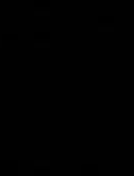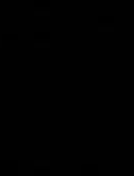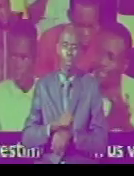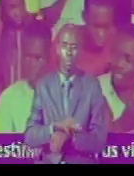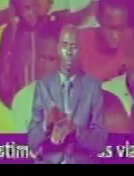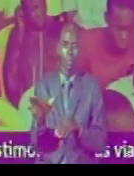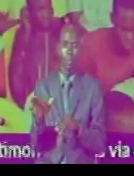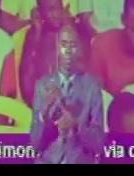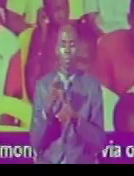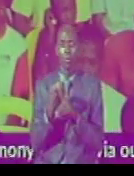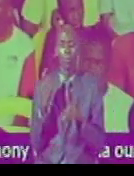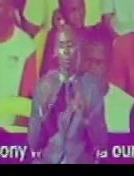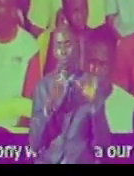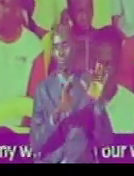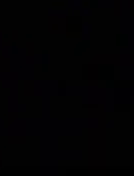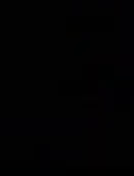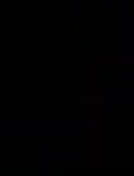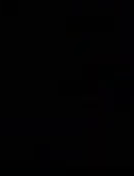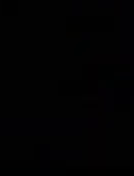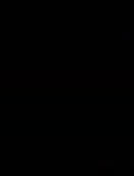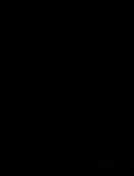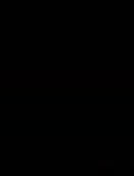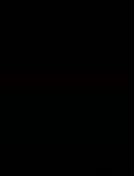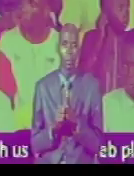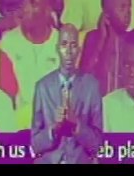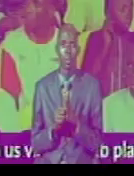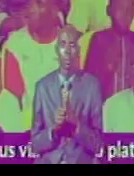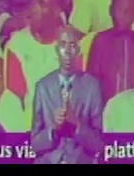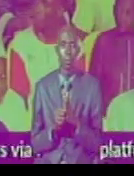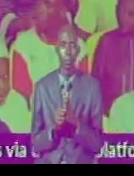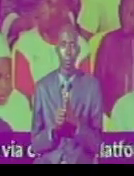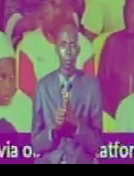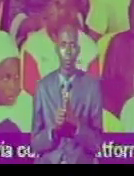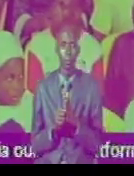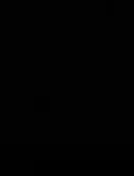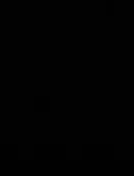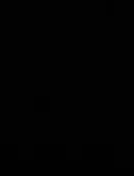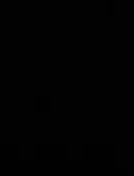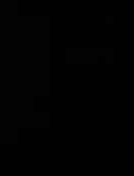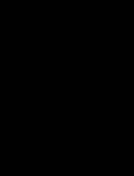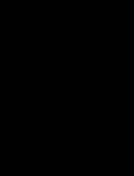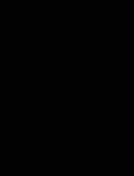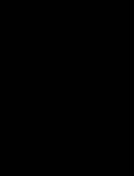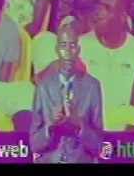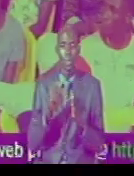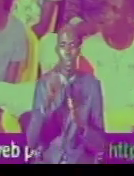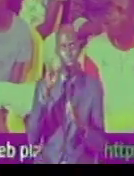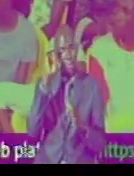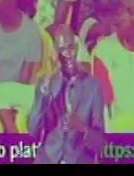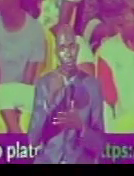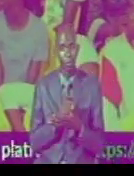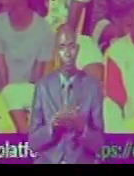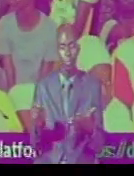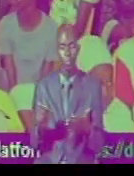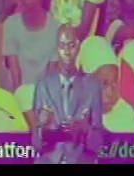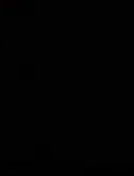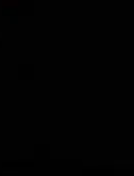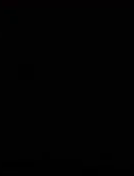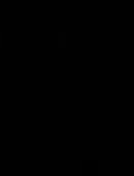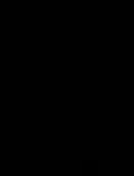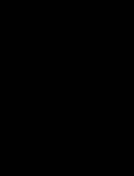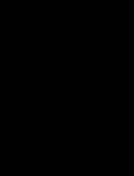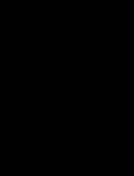River State comes Adini Desmond Alpha. He wrote, I have had left